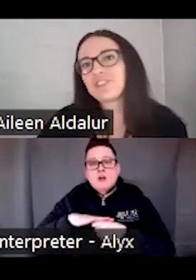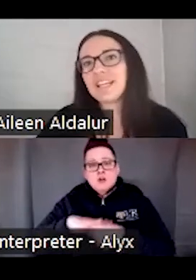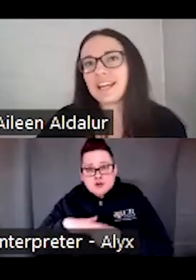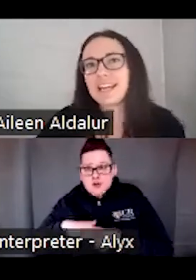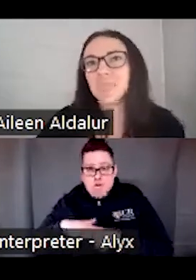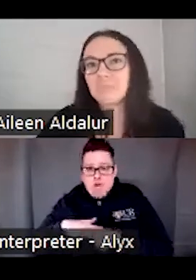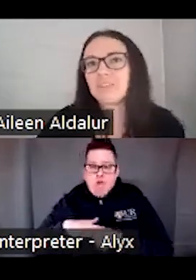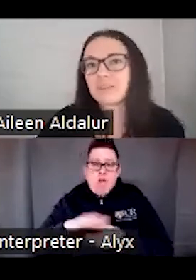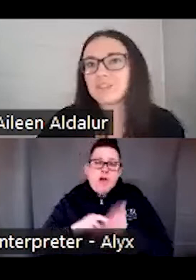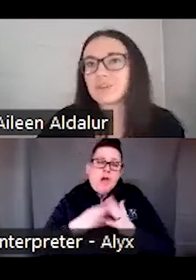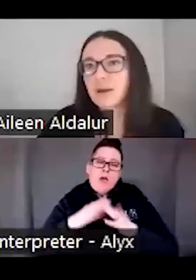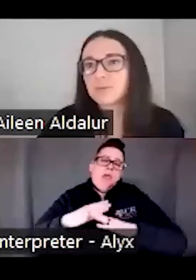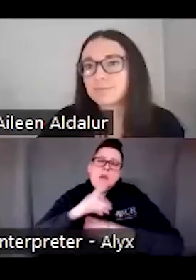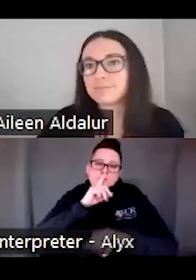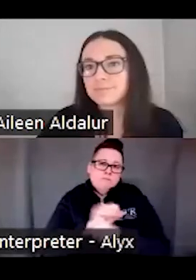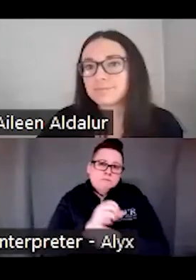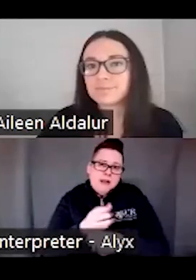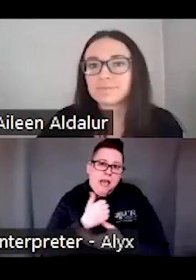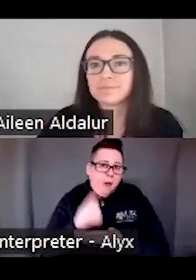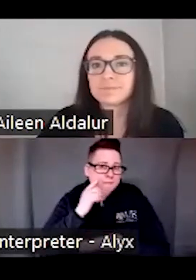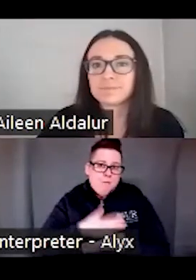them from actually getting help for the original problem.